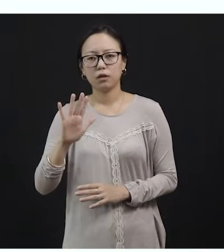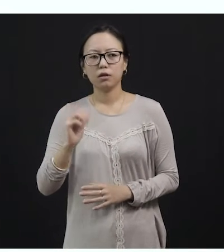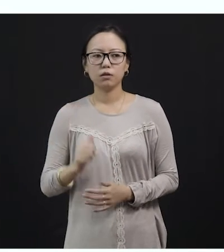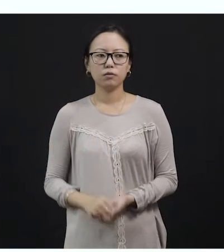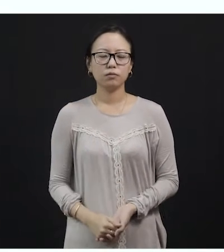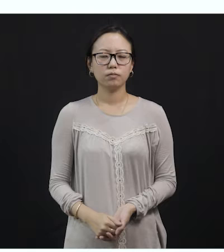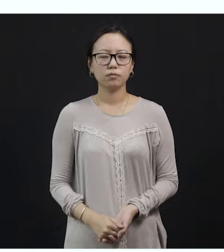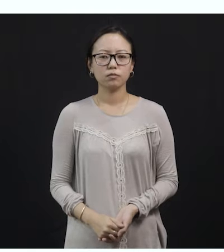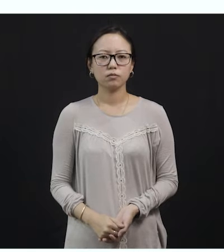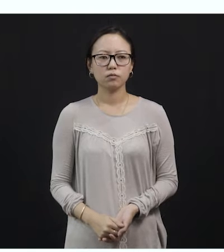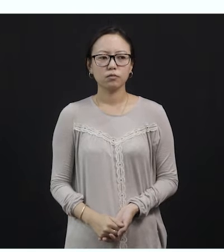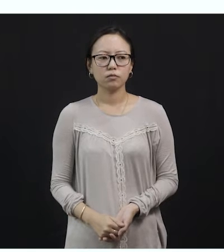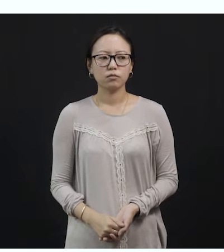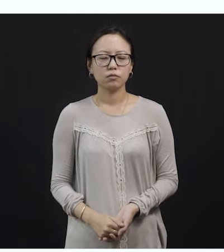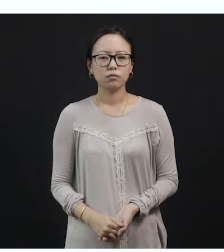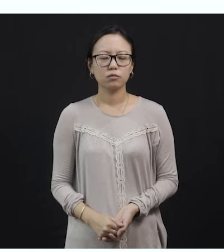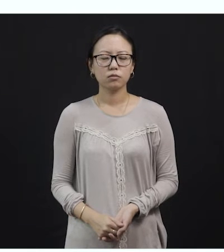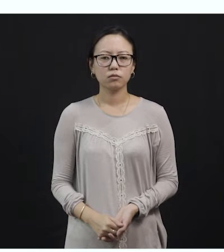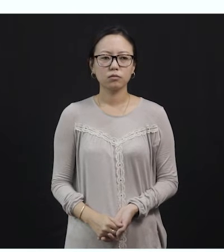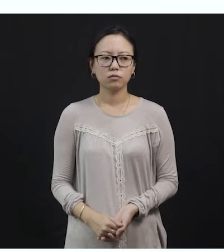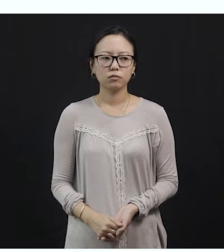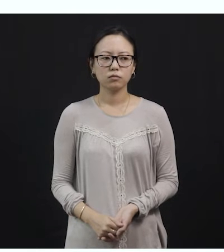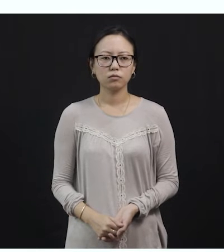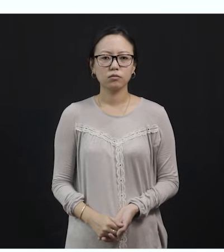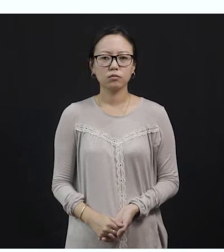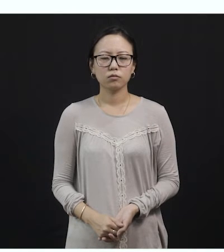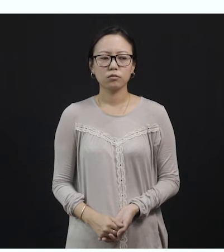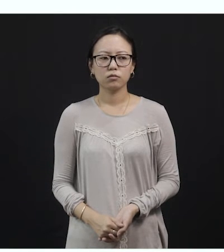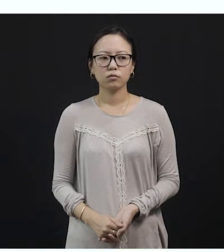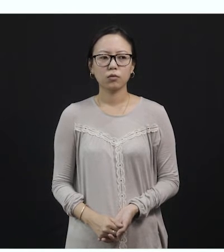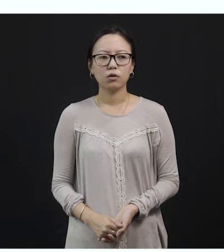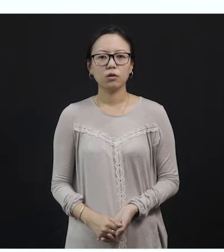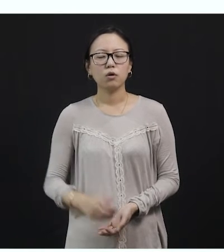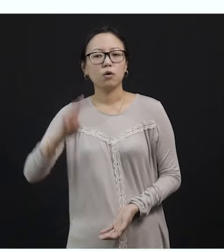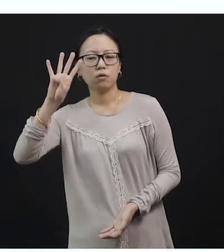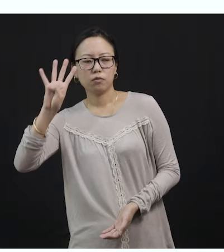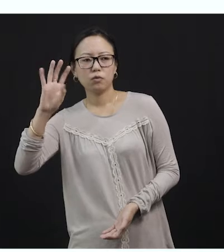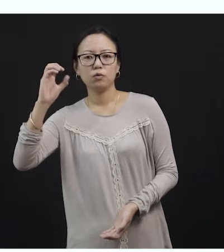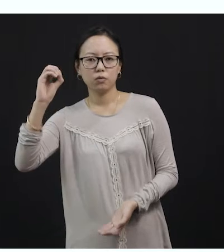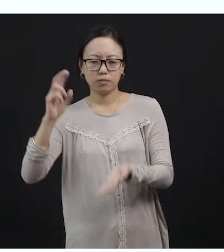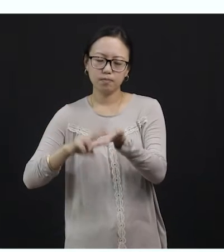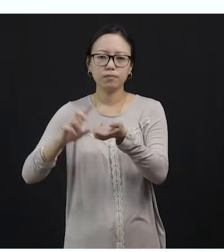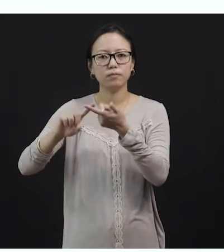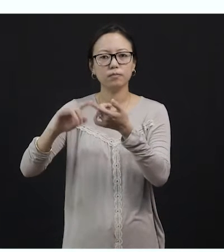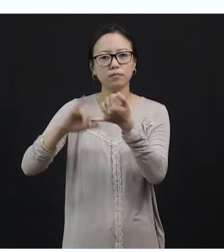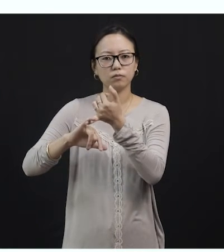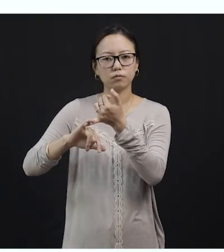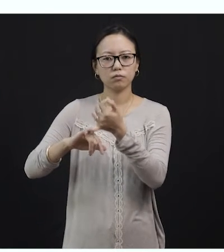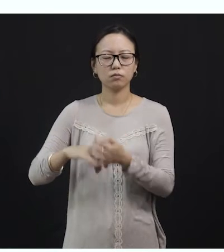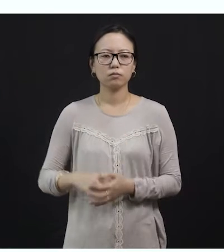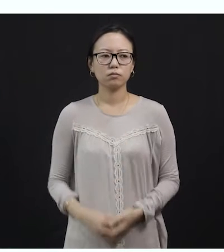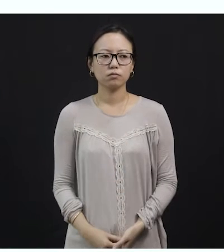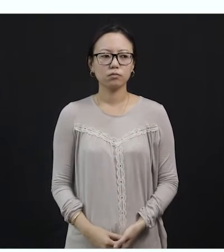4. 4 red strips. So these 4 red strips will be represented as 4 ones. All right,